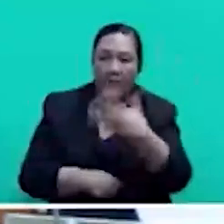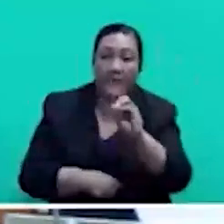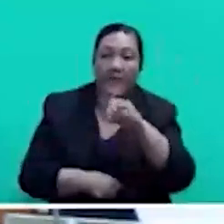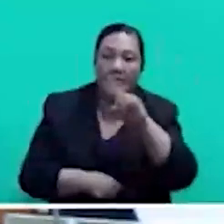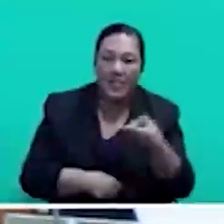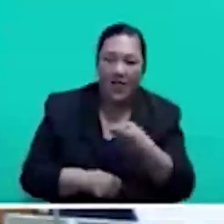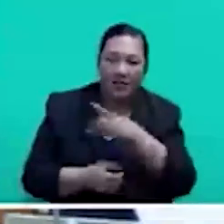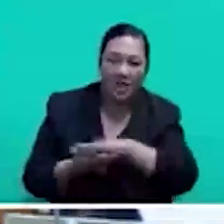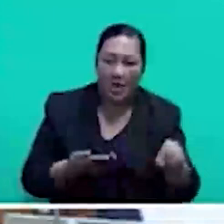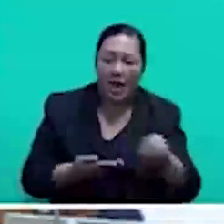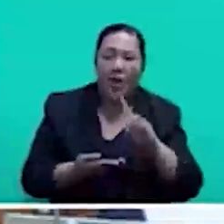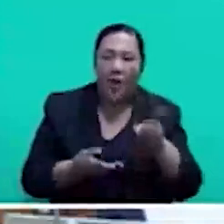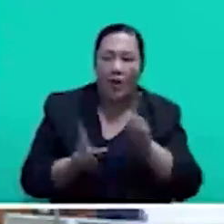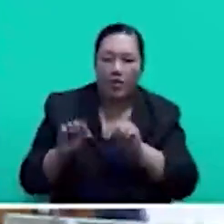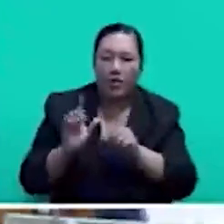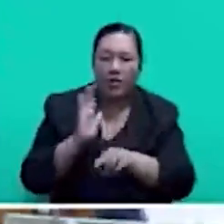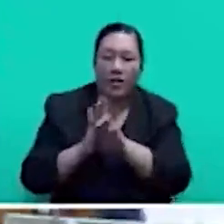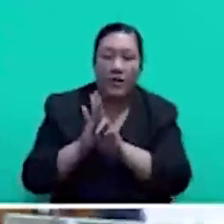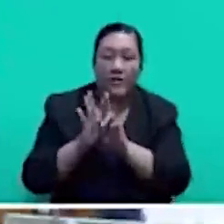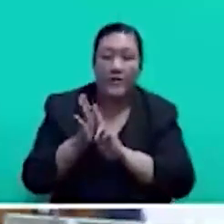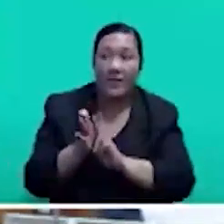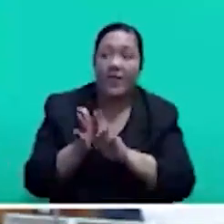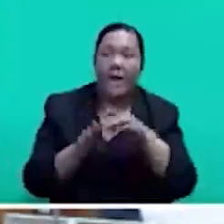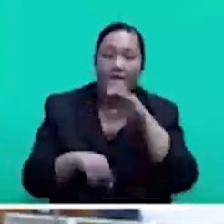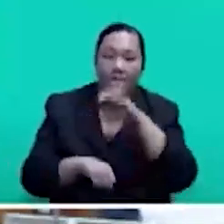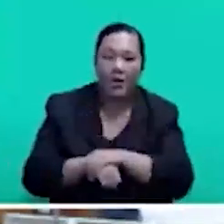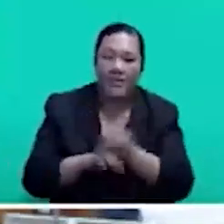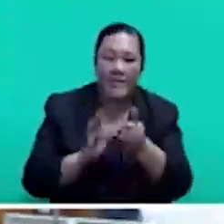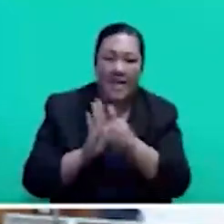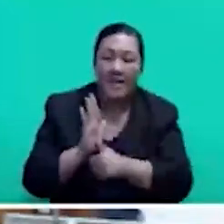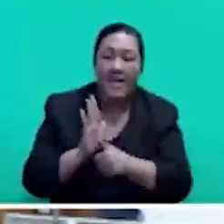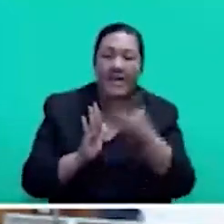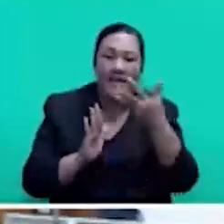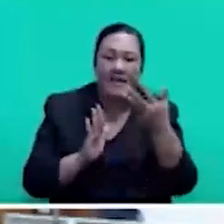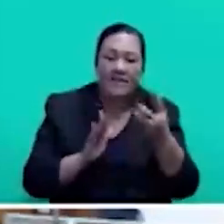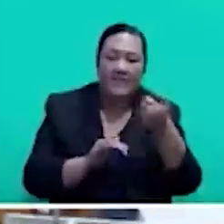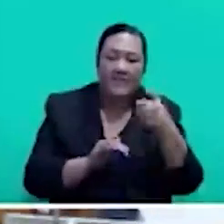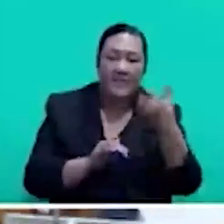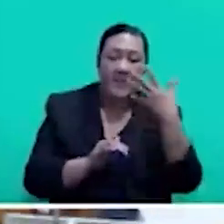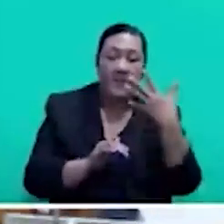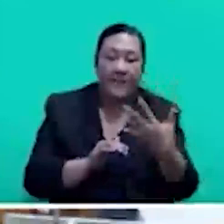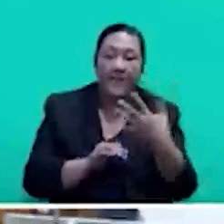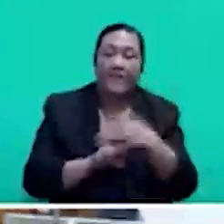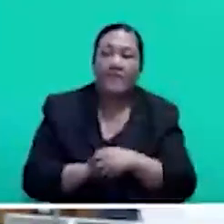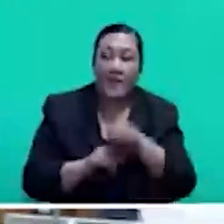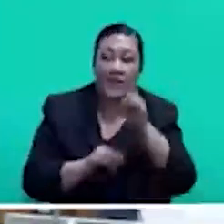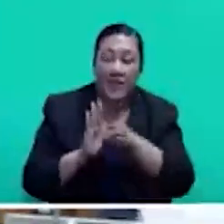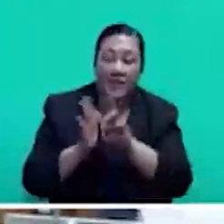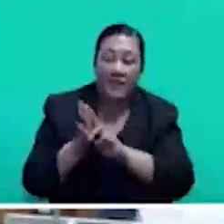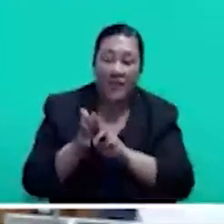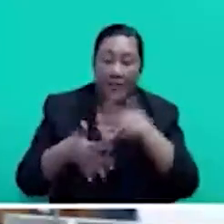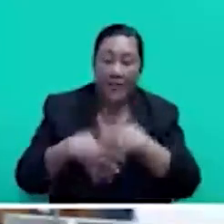$50,000 to carry out the review of the Police Act 1965. This review, through public